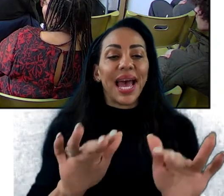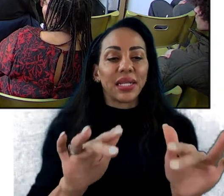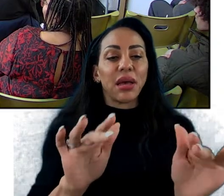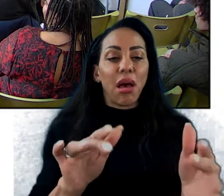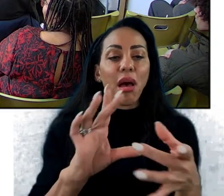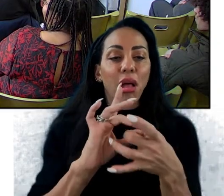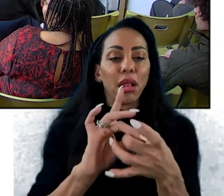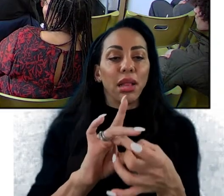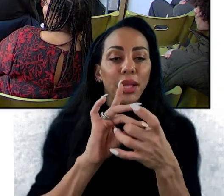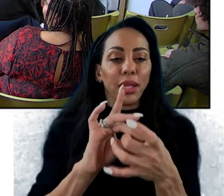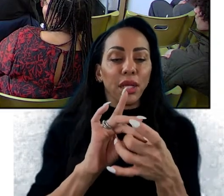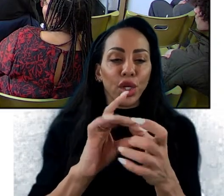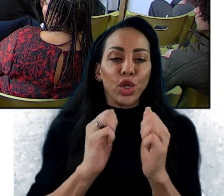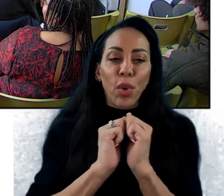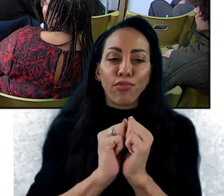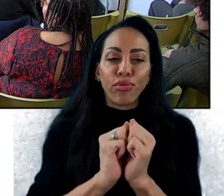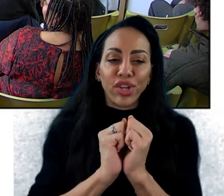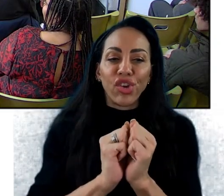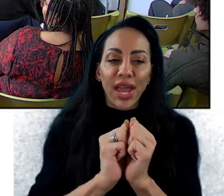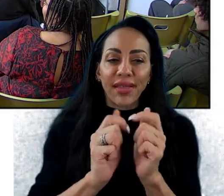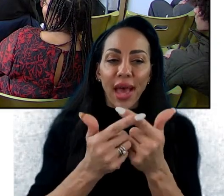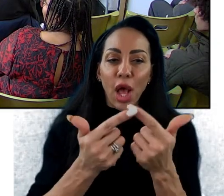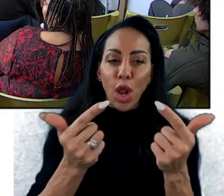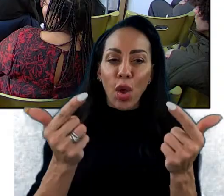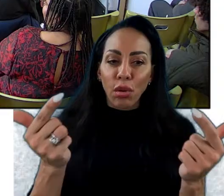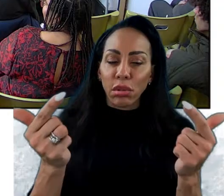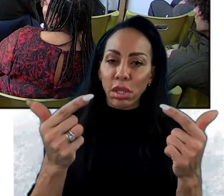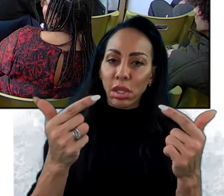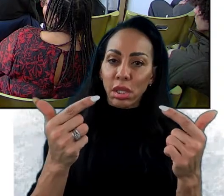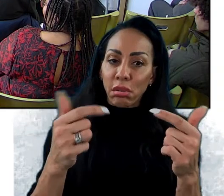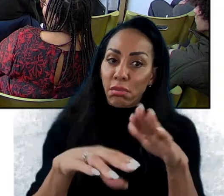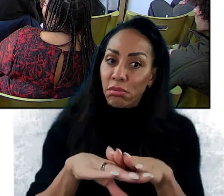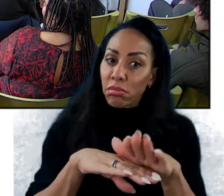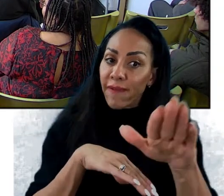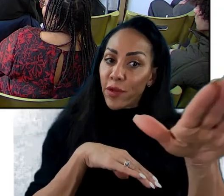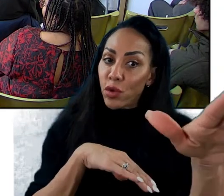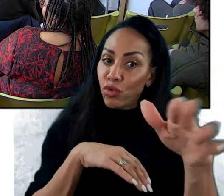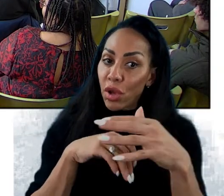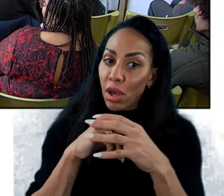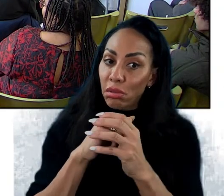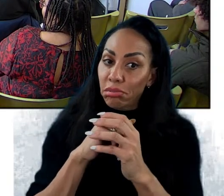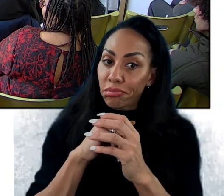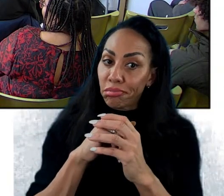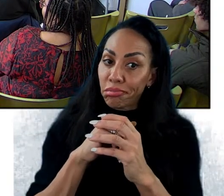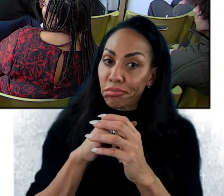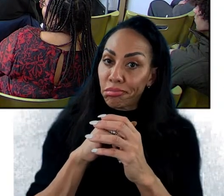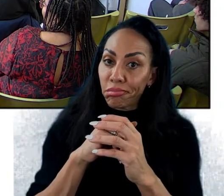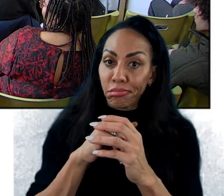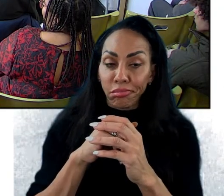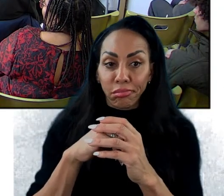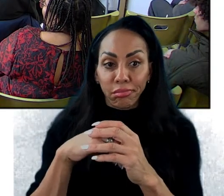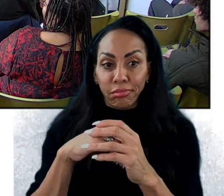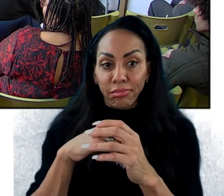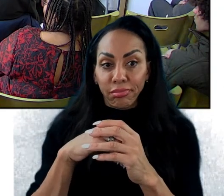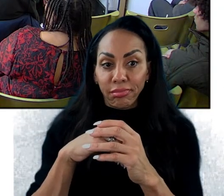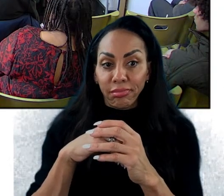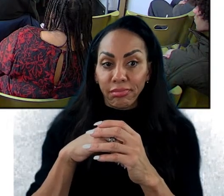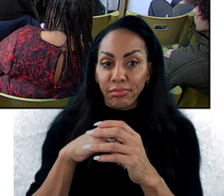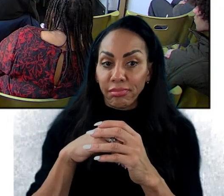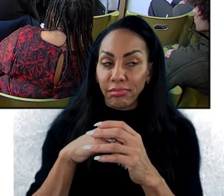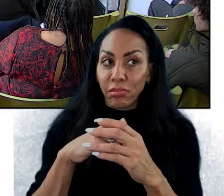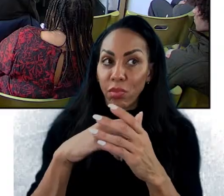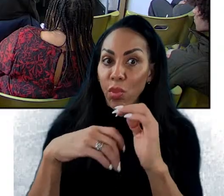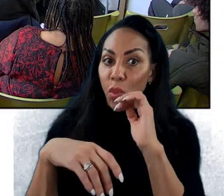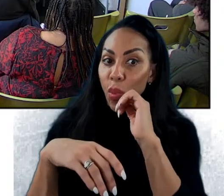of value of that. So like looking forwards, is there a future where you can see this idea sort of escaping the app and returning